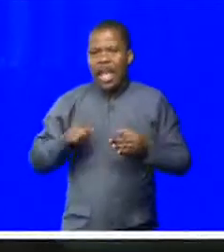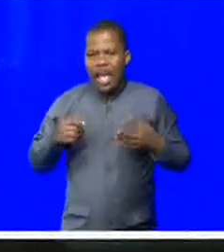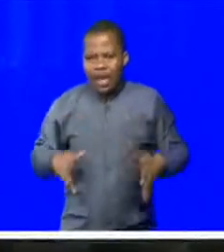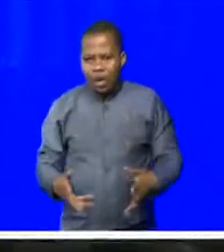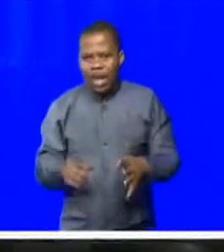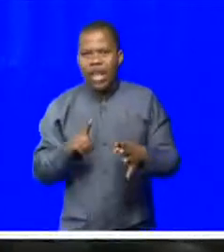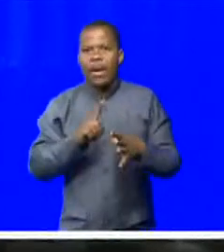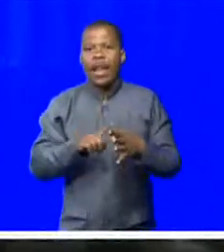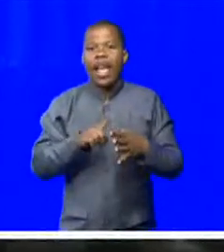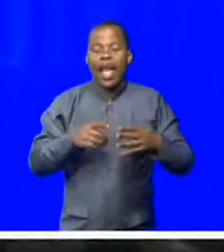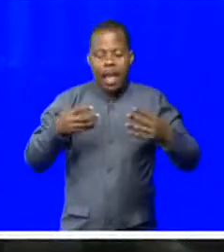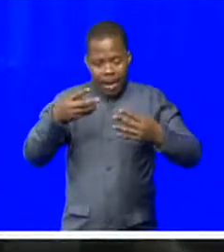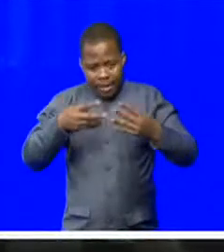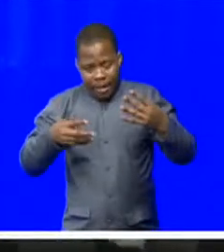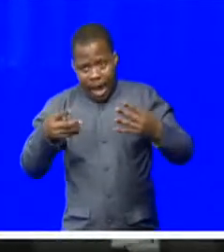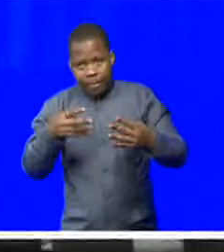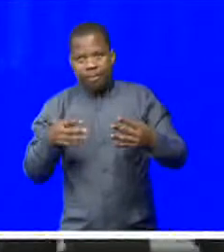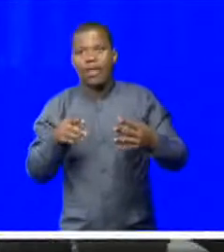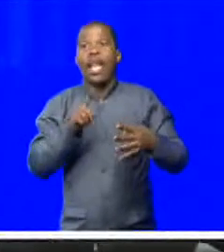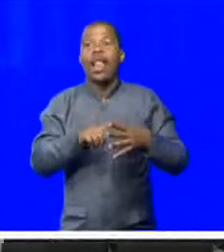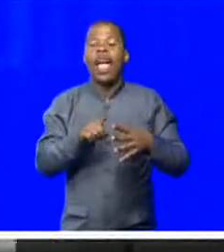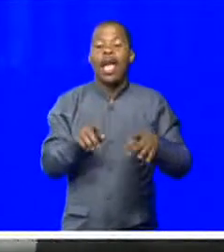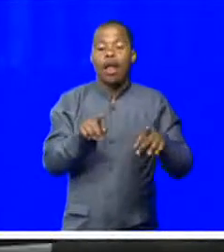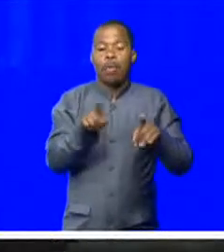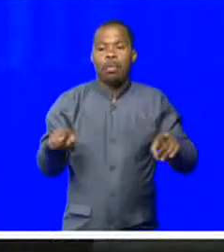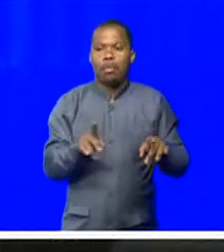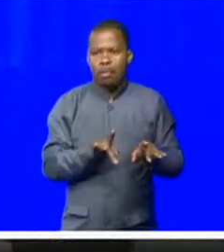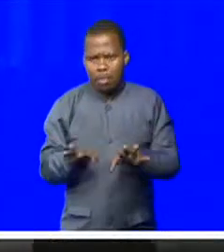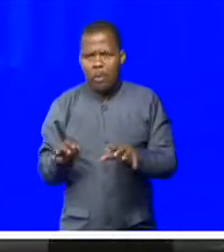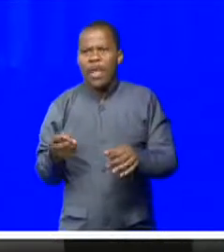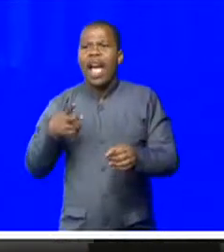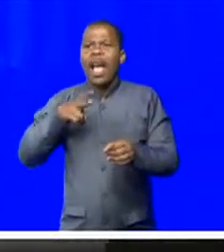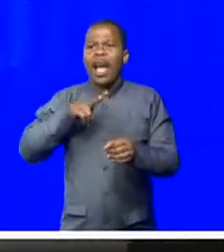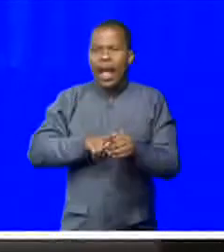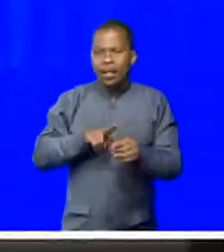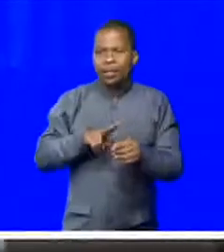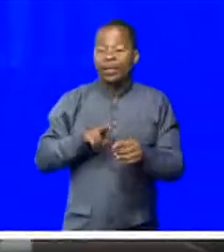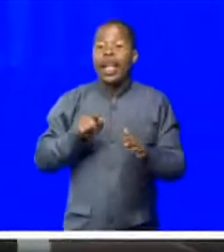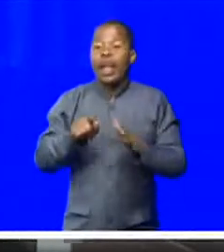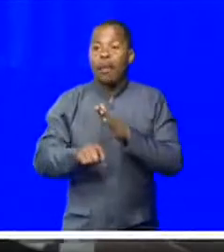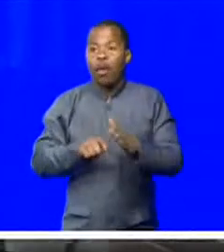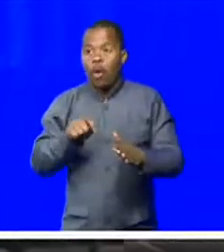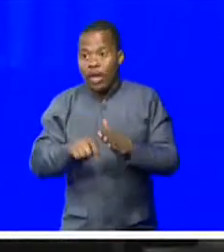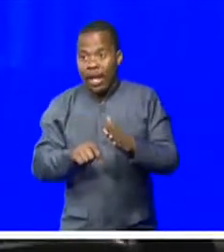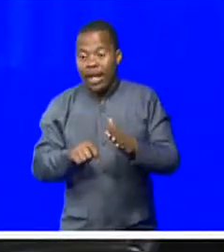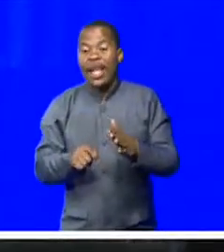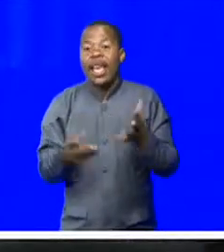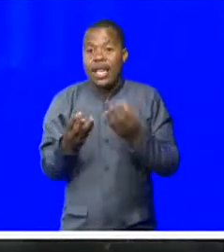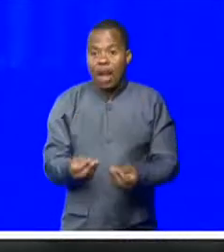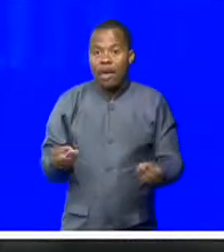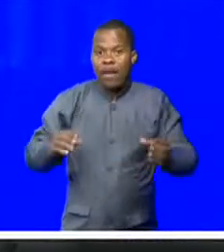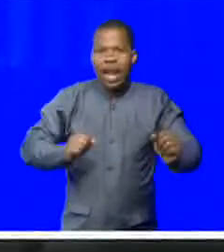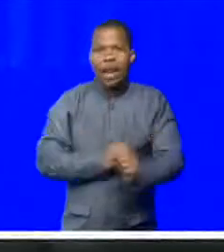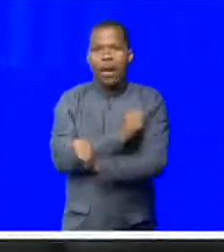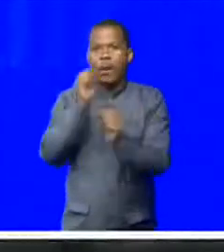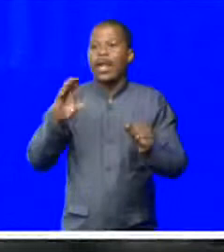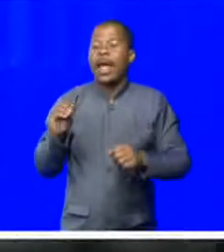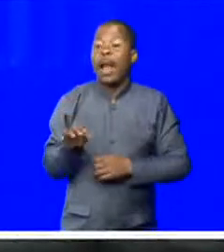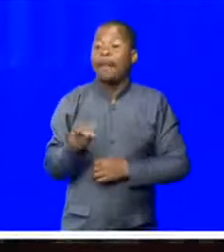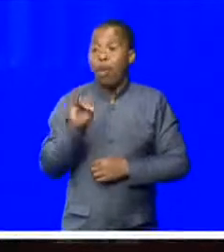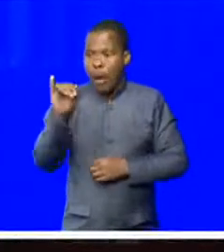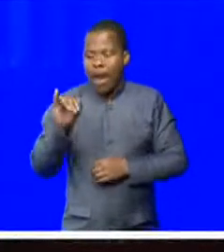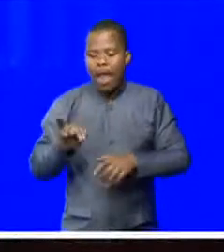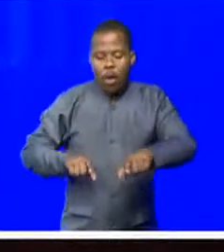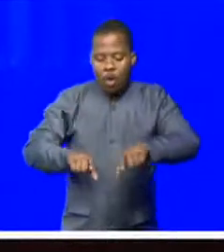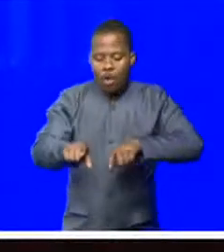laboratory, the computer laboratory, shoe knitting, and of course the hydropower section, which got them position 1 in this year's Junior